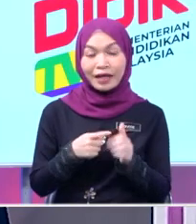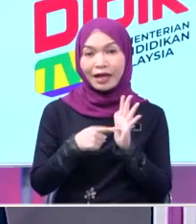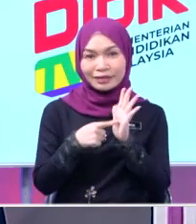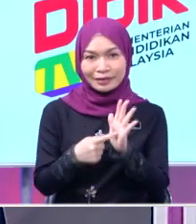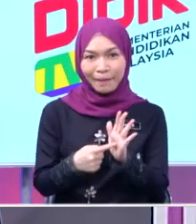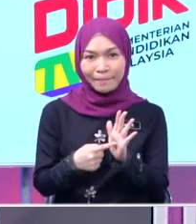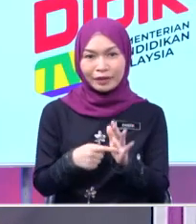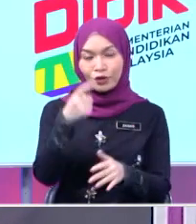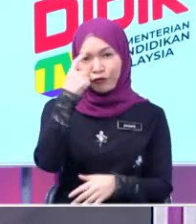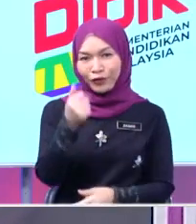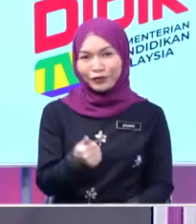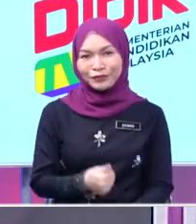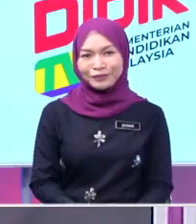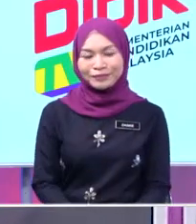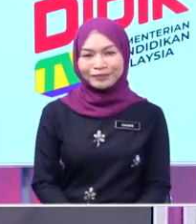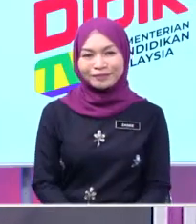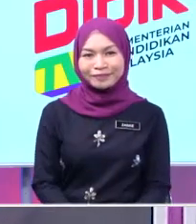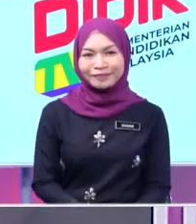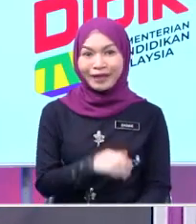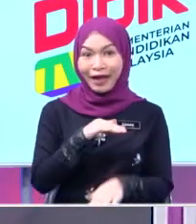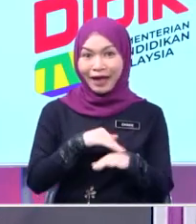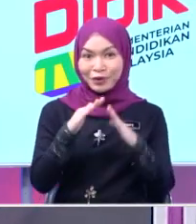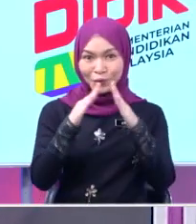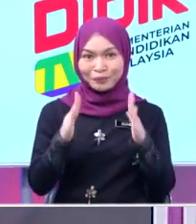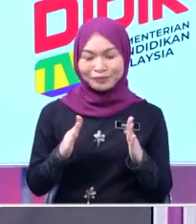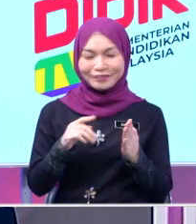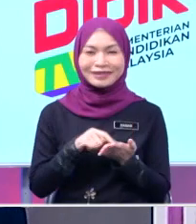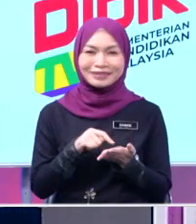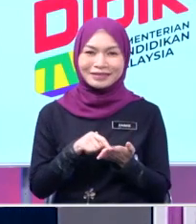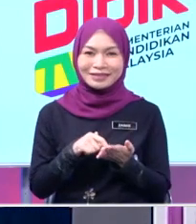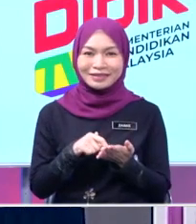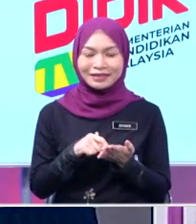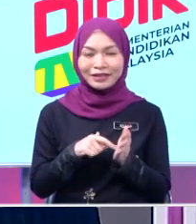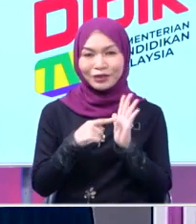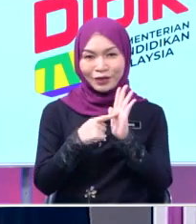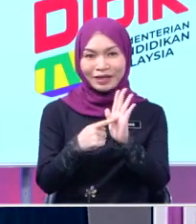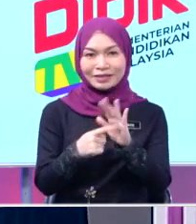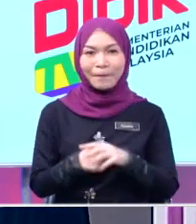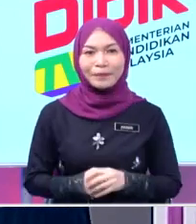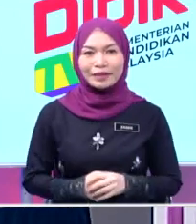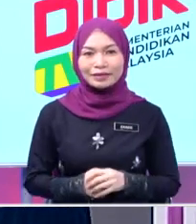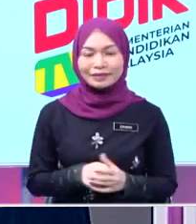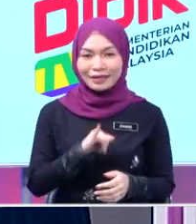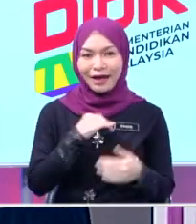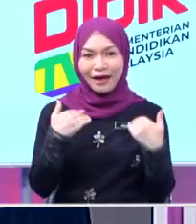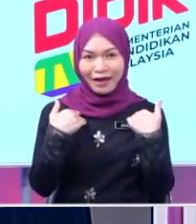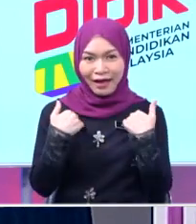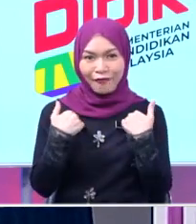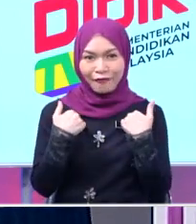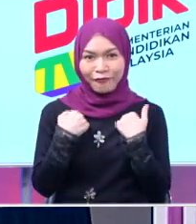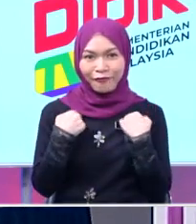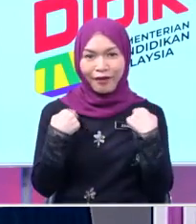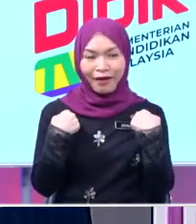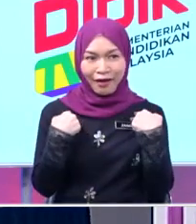and also for those of you watching. This is one example that I have, but I kind